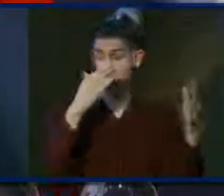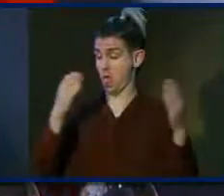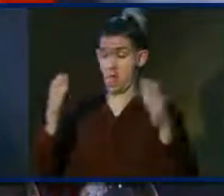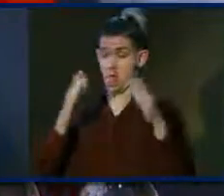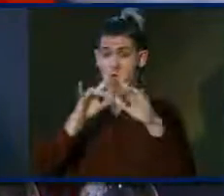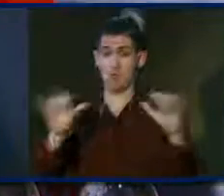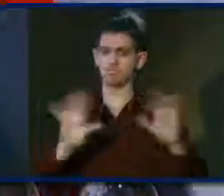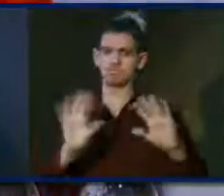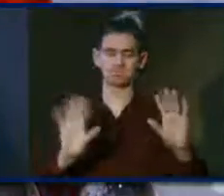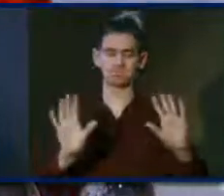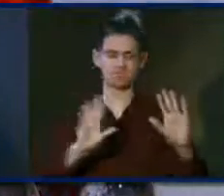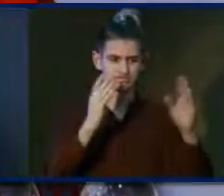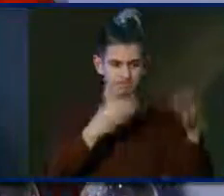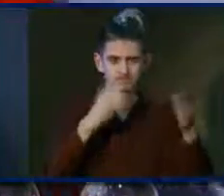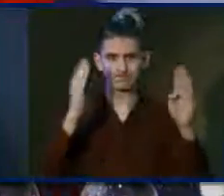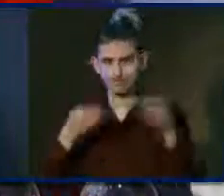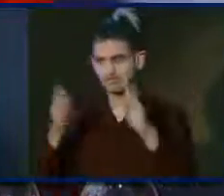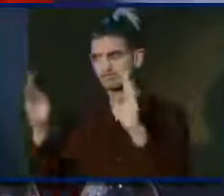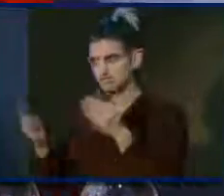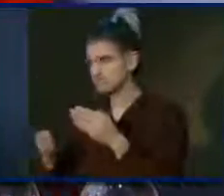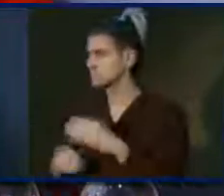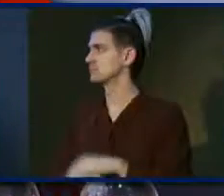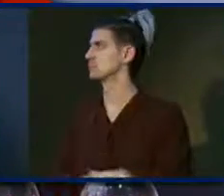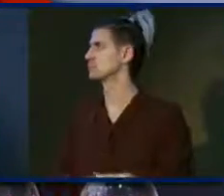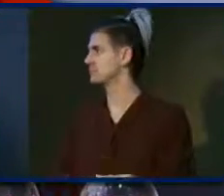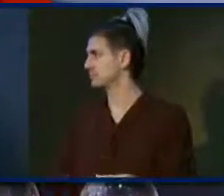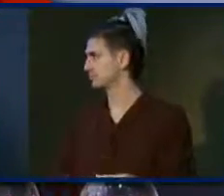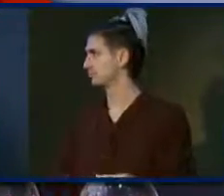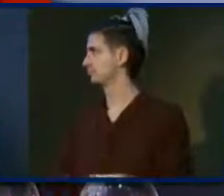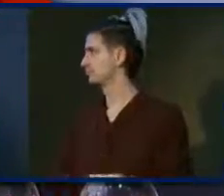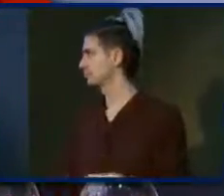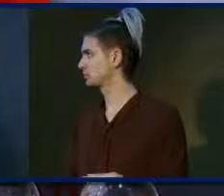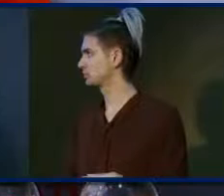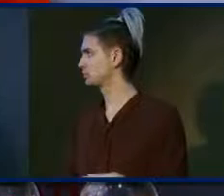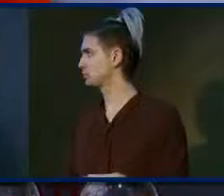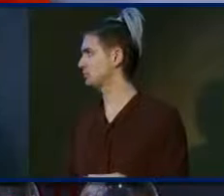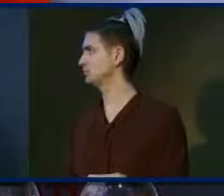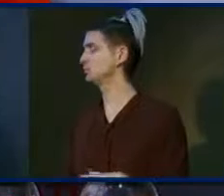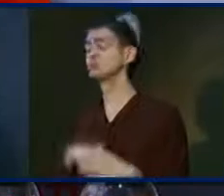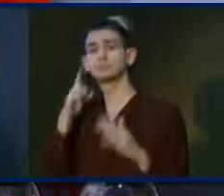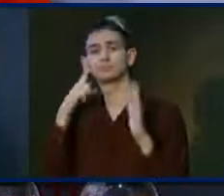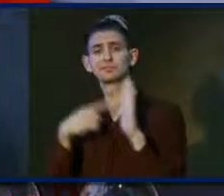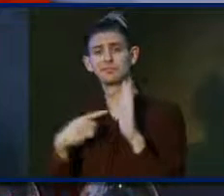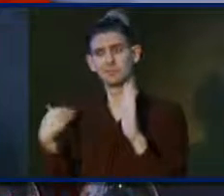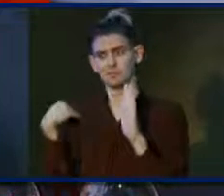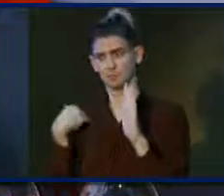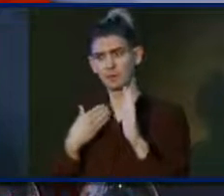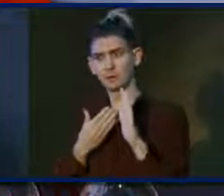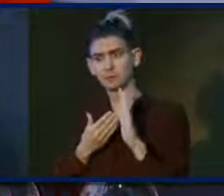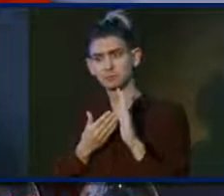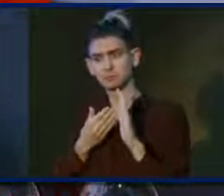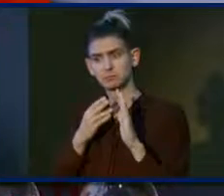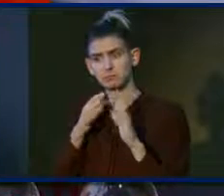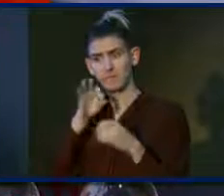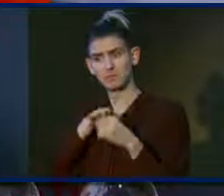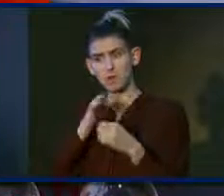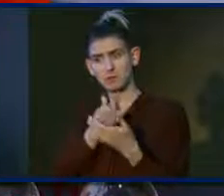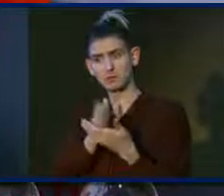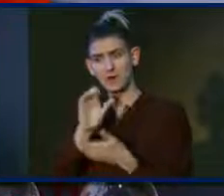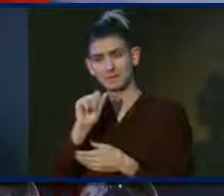the Voters' Rights Act, you know, those are the things that that was